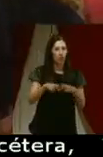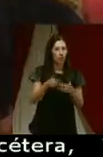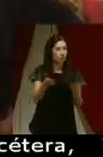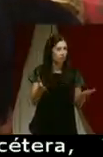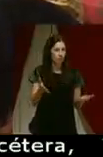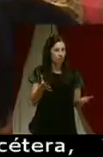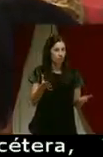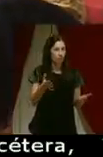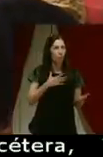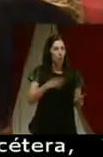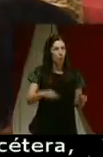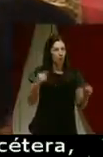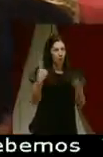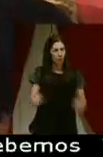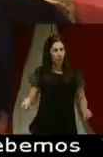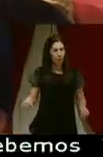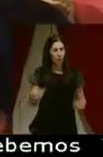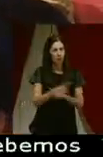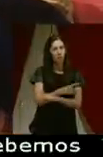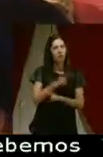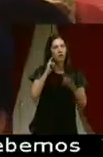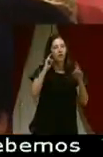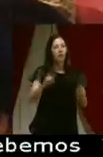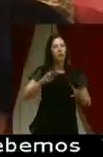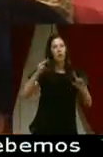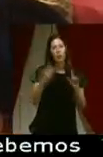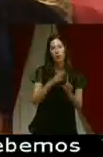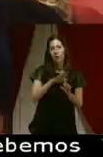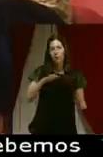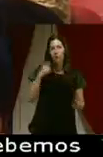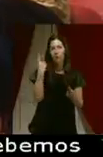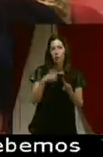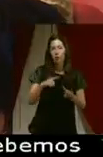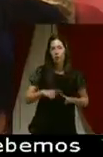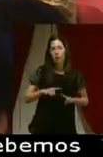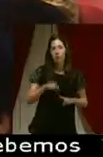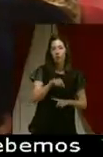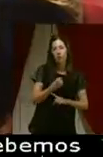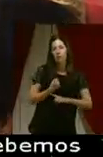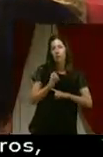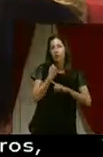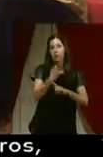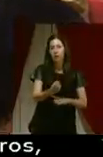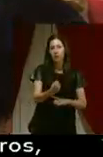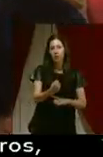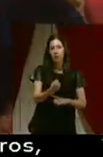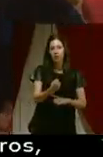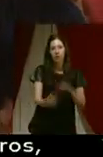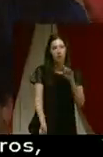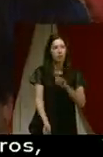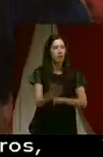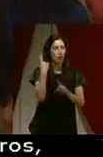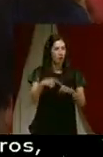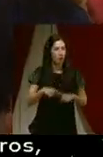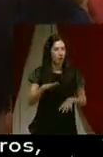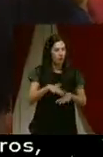being accessible, entailing a very high cost. In all websites, in all forums,